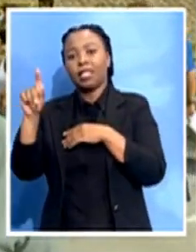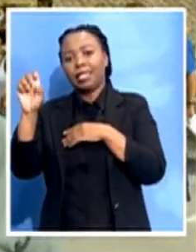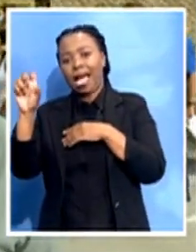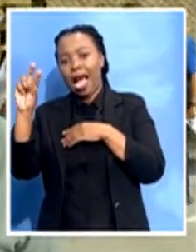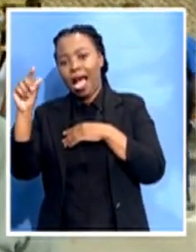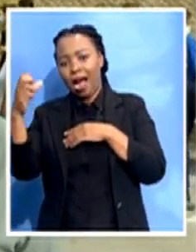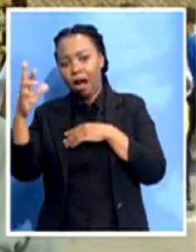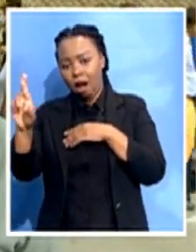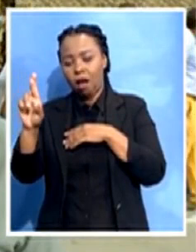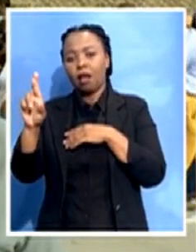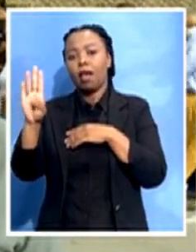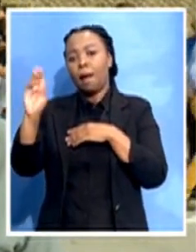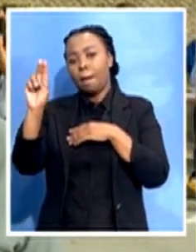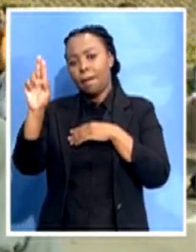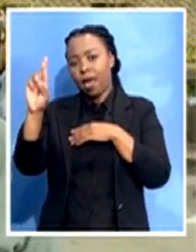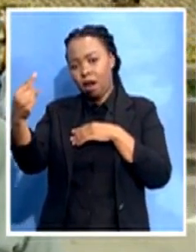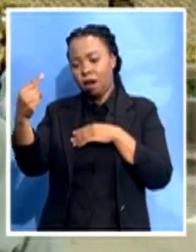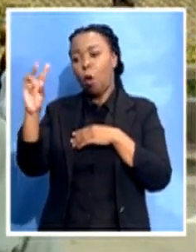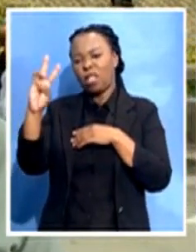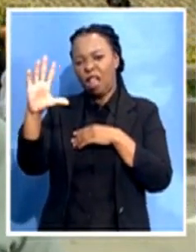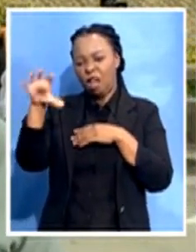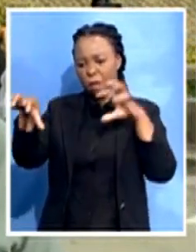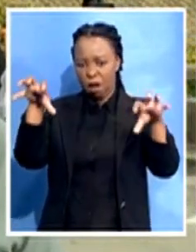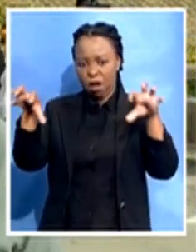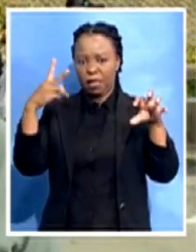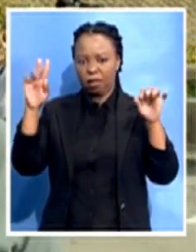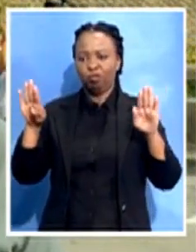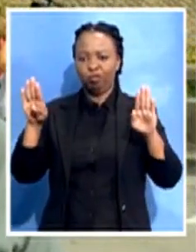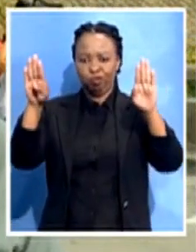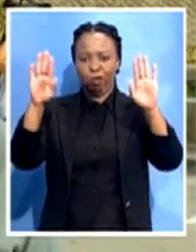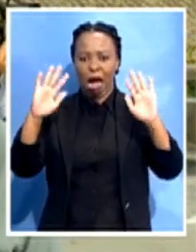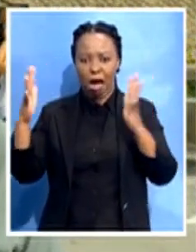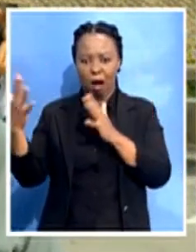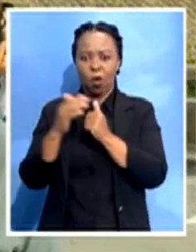Poonah, there bringing us up to speed in terms of the vaccination rollout story.